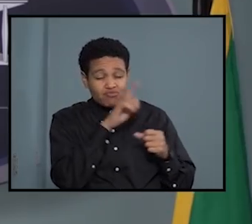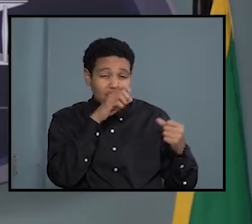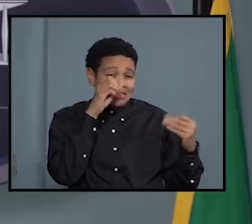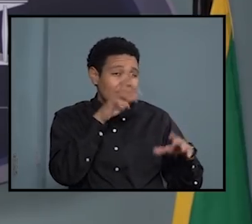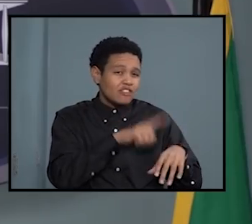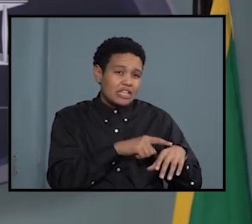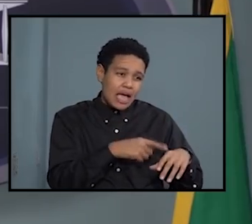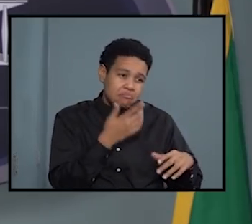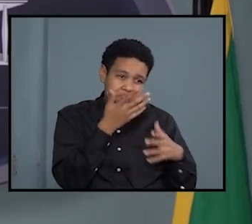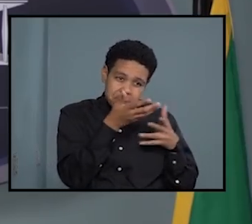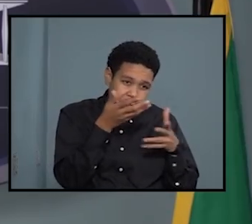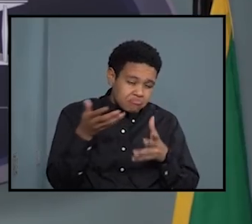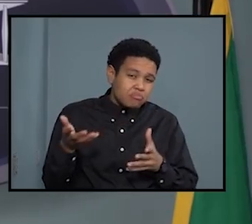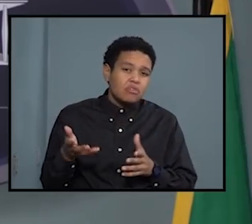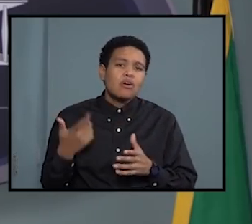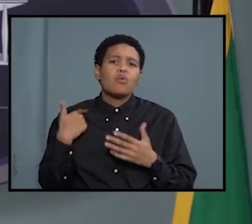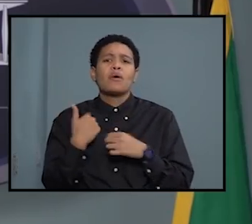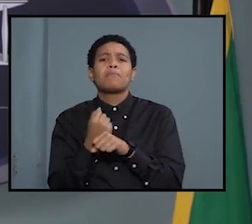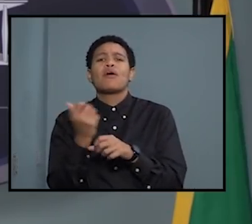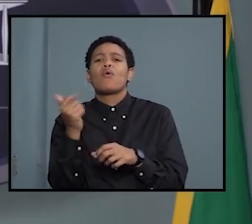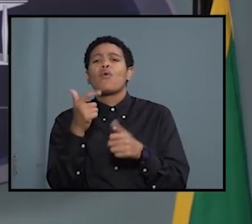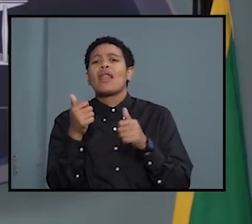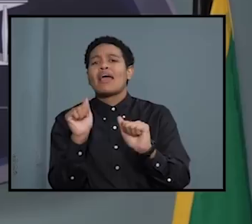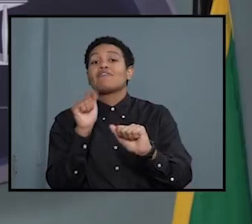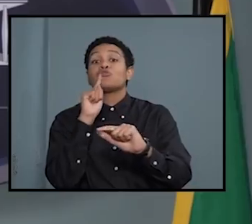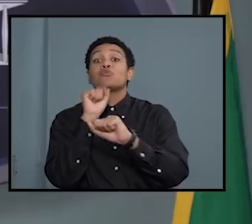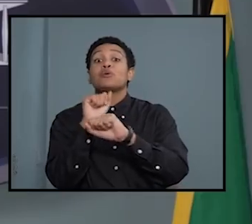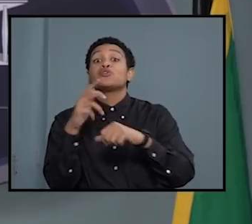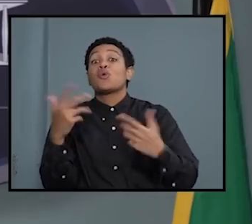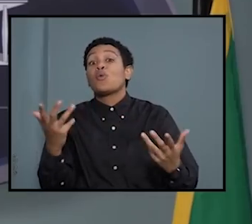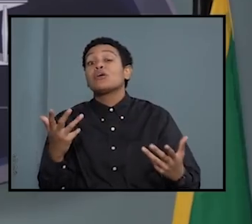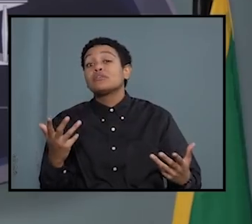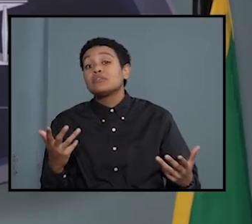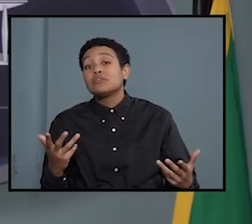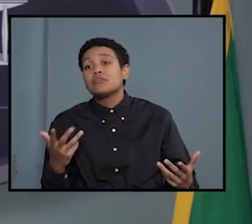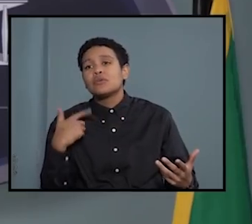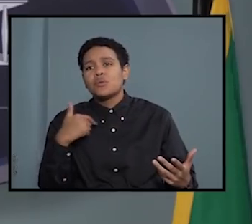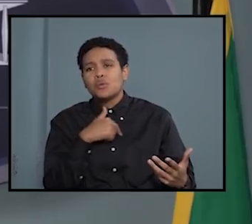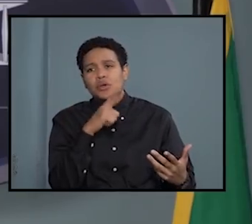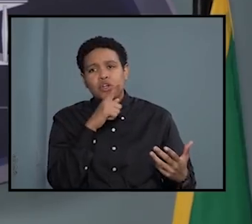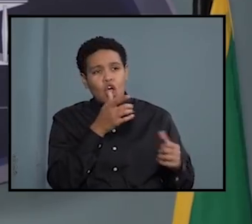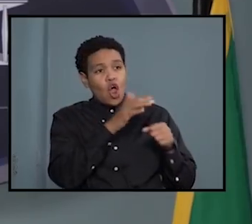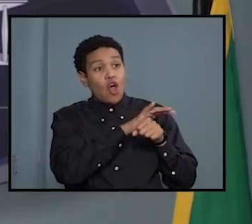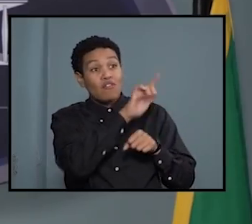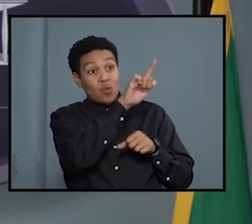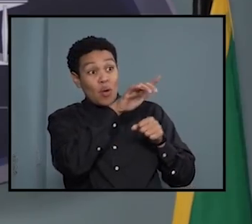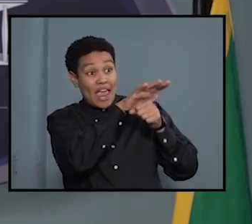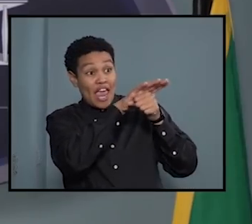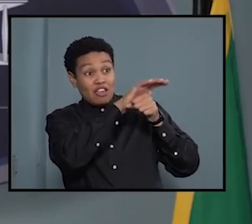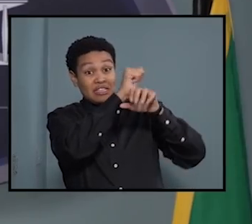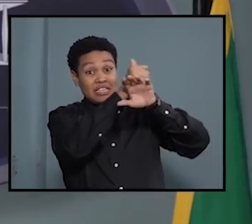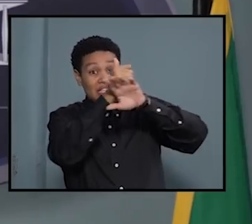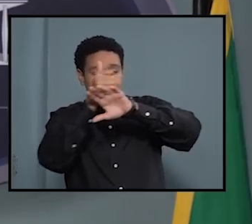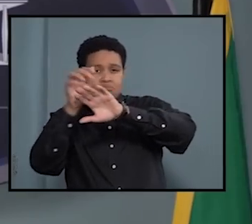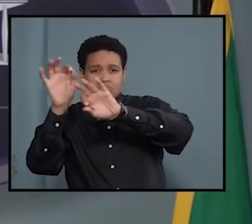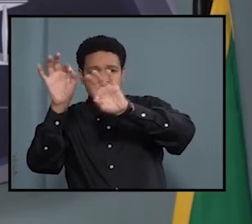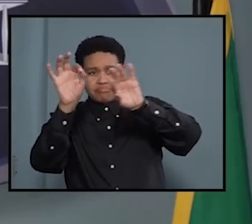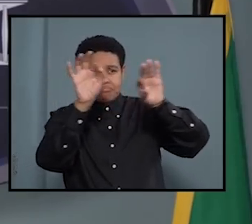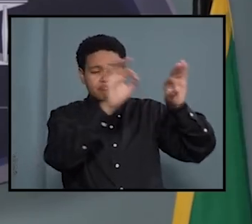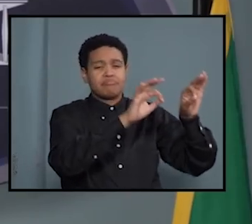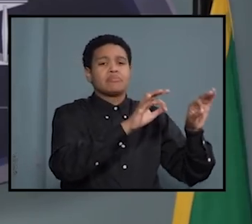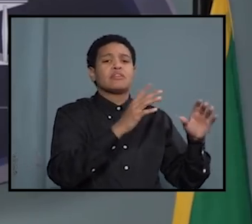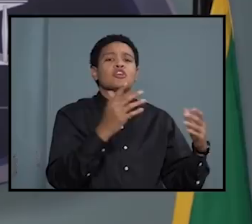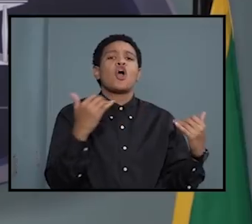times, and we are making every effort to ensure that we cover those areas thoroughly.